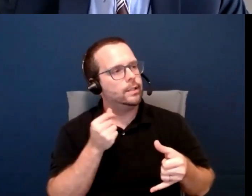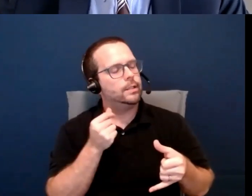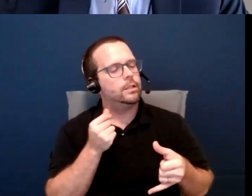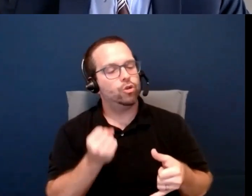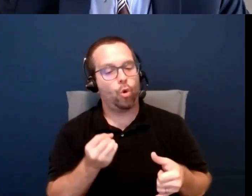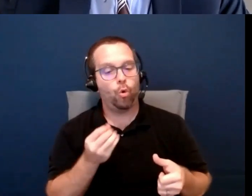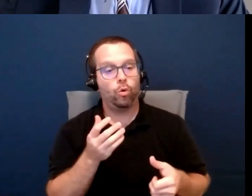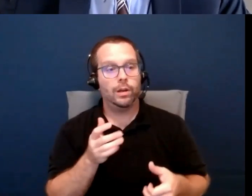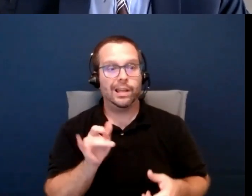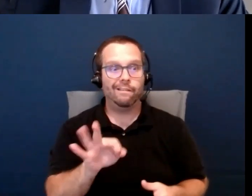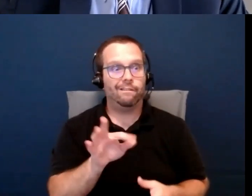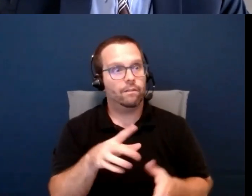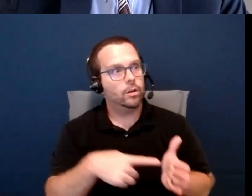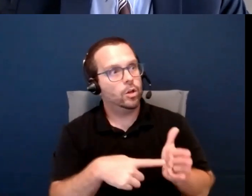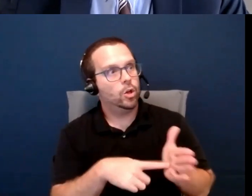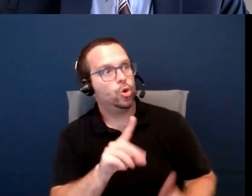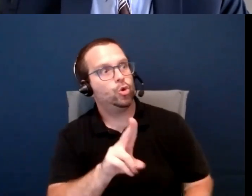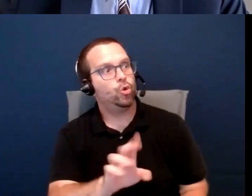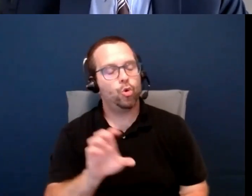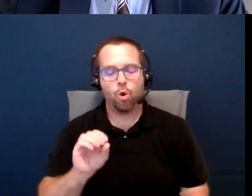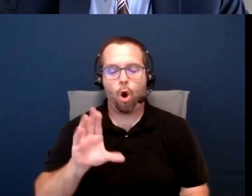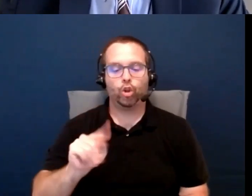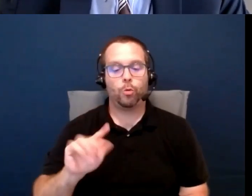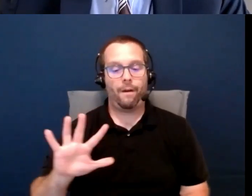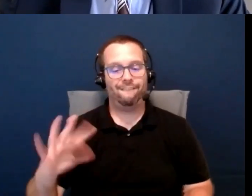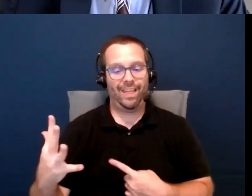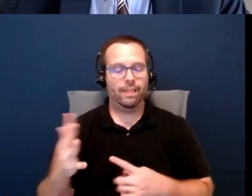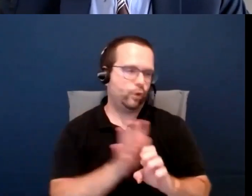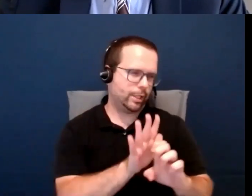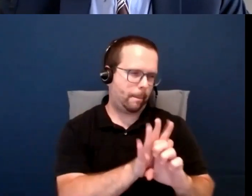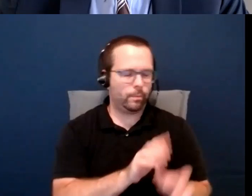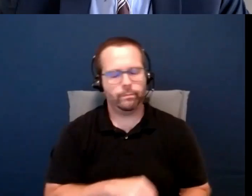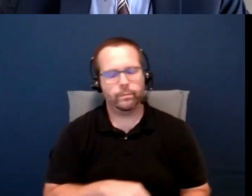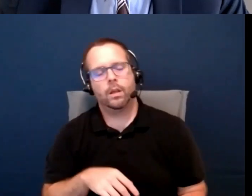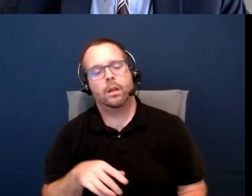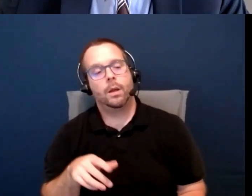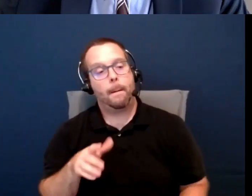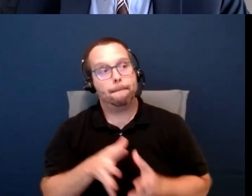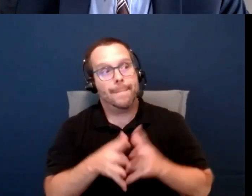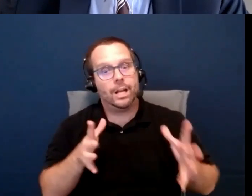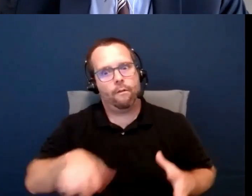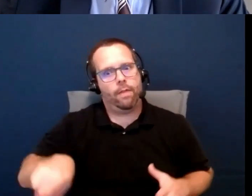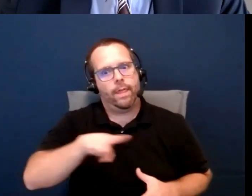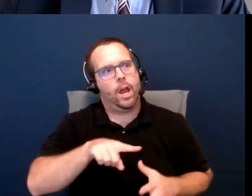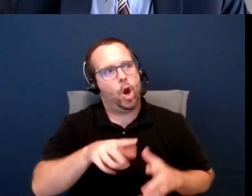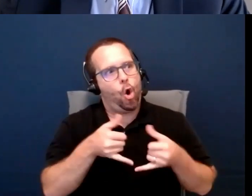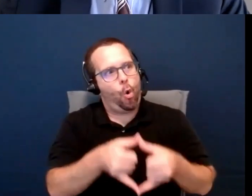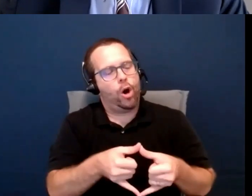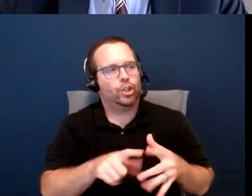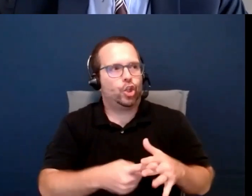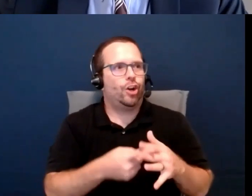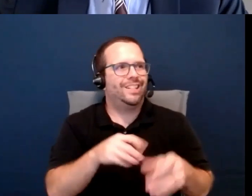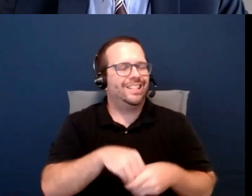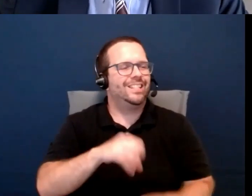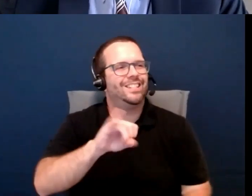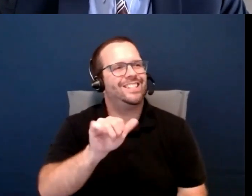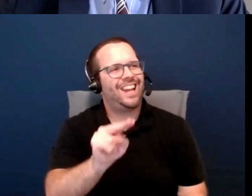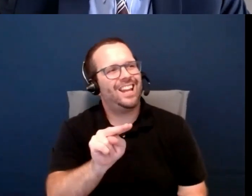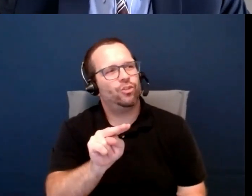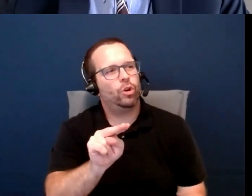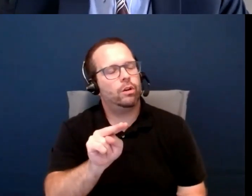due October 5th, for example, many of those awards will probably start as early as January of